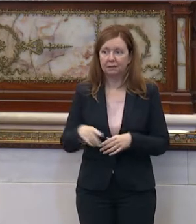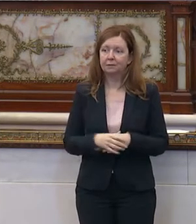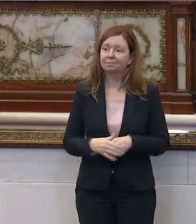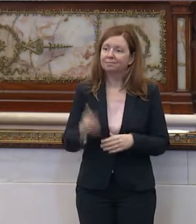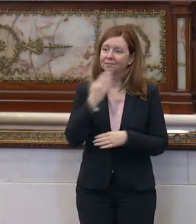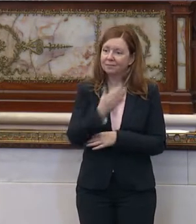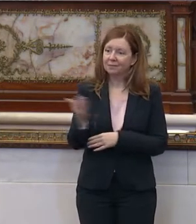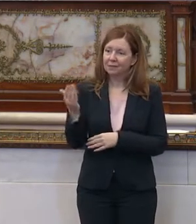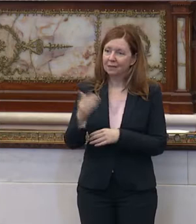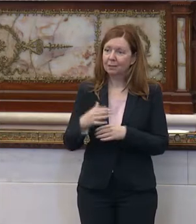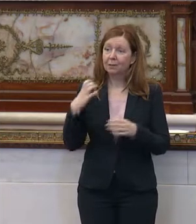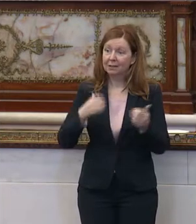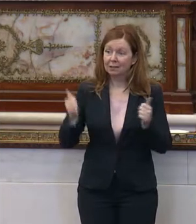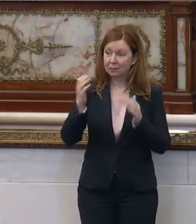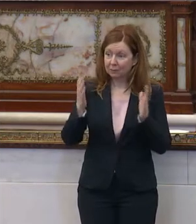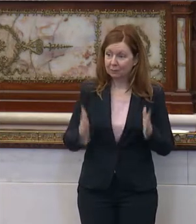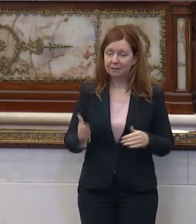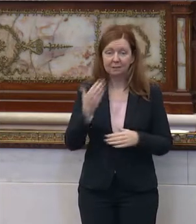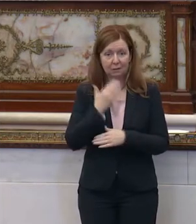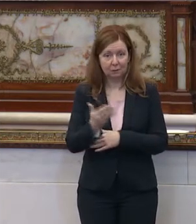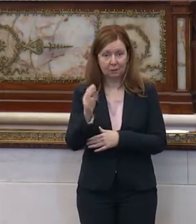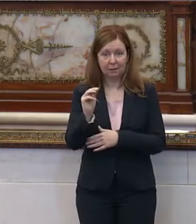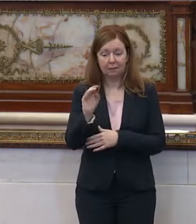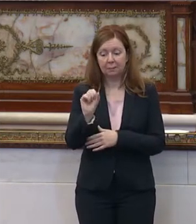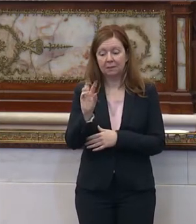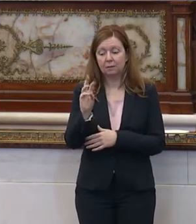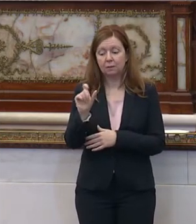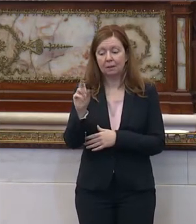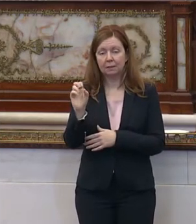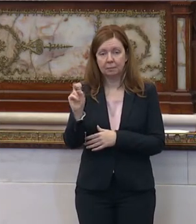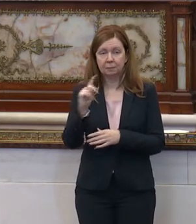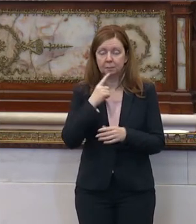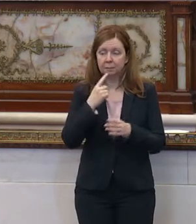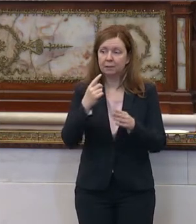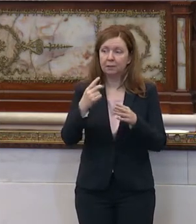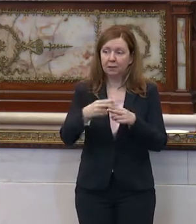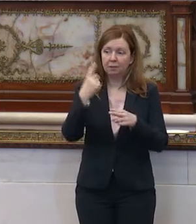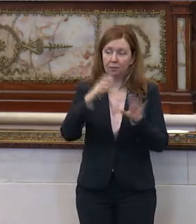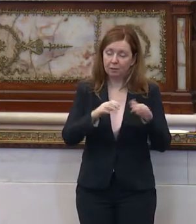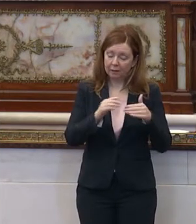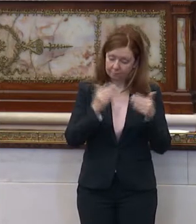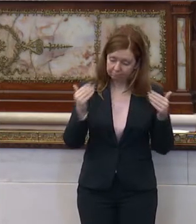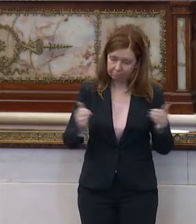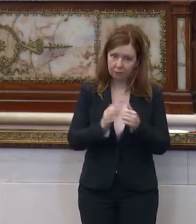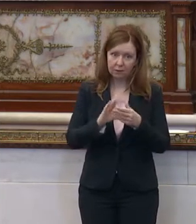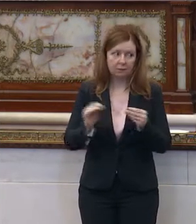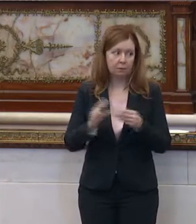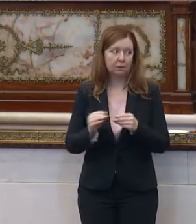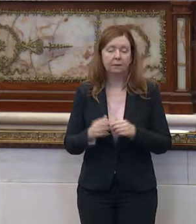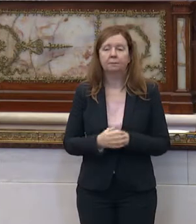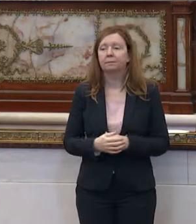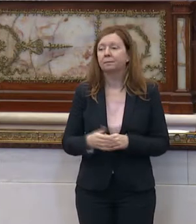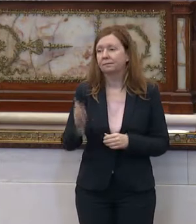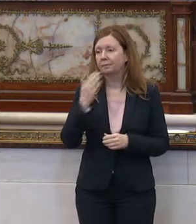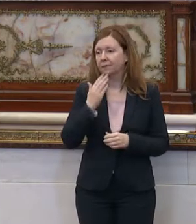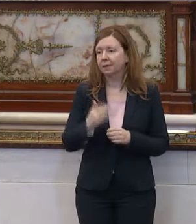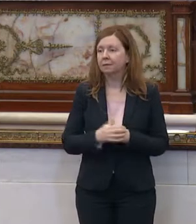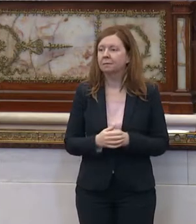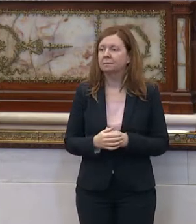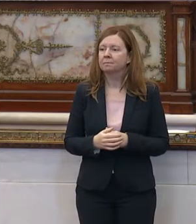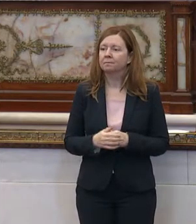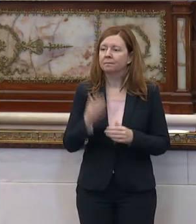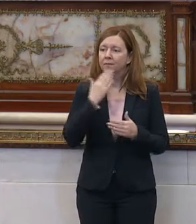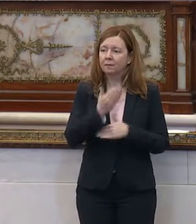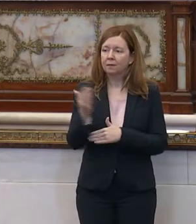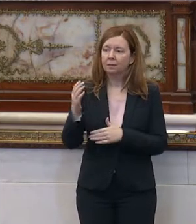Great. Good morning, Chairperson. Okay. Good morning, Ms. Waxman. Please state your name for the record and then proceed with your testimony. Great. Thank you.